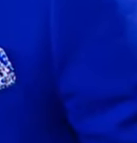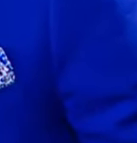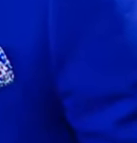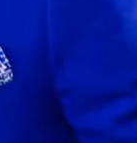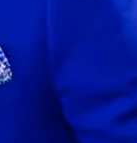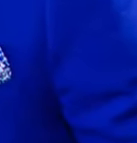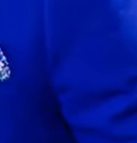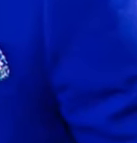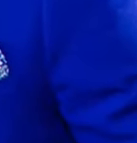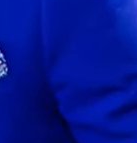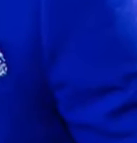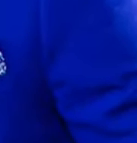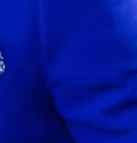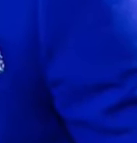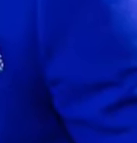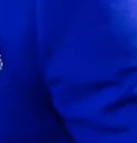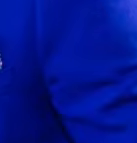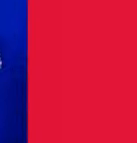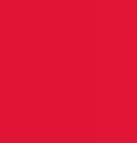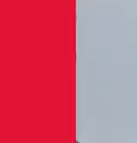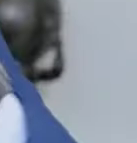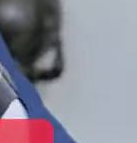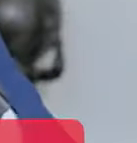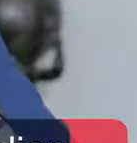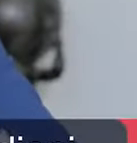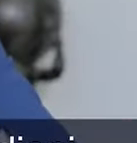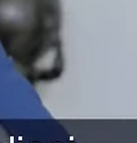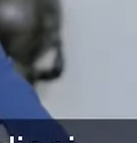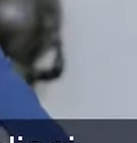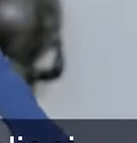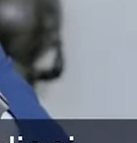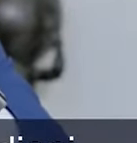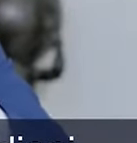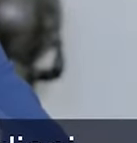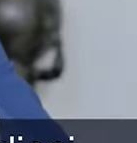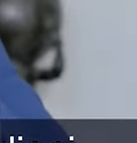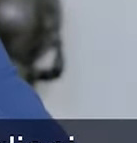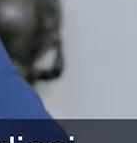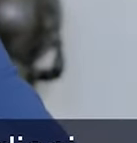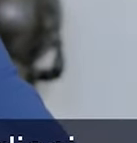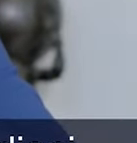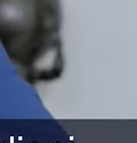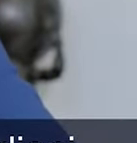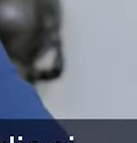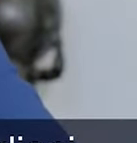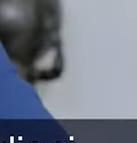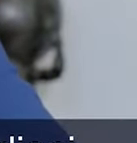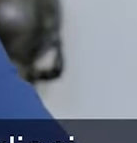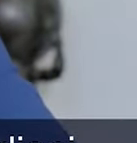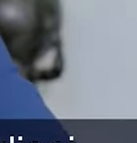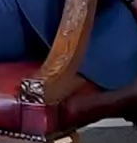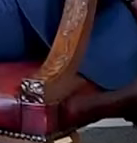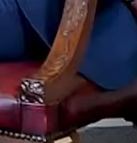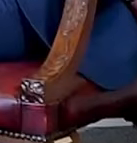Bank ABC Zimbabwe. Dr. Lance, welcome. Thank you so much. Thank you for those kind words. We really appreciate being